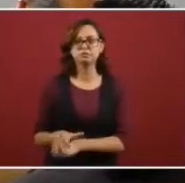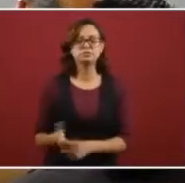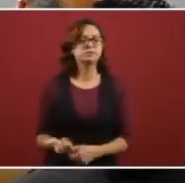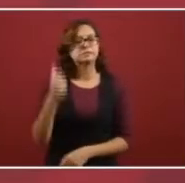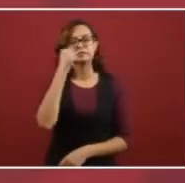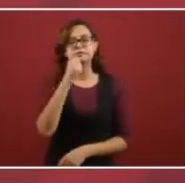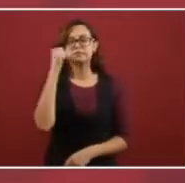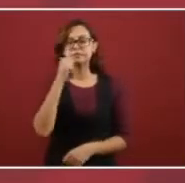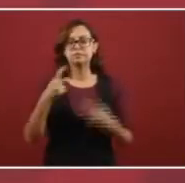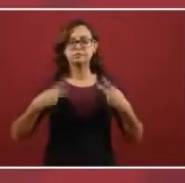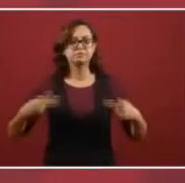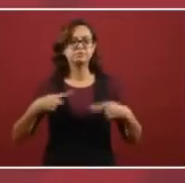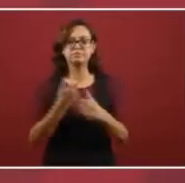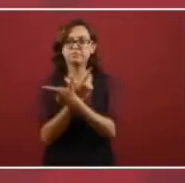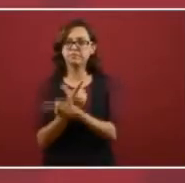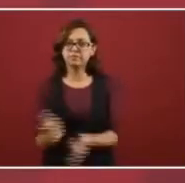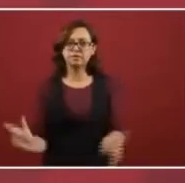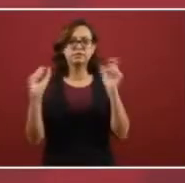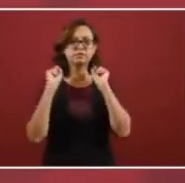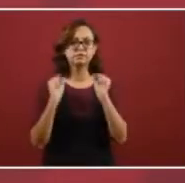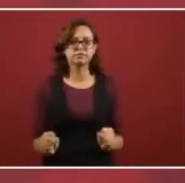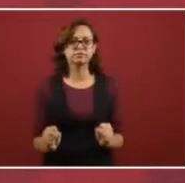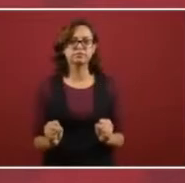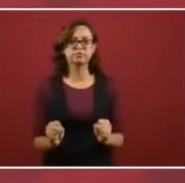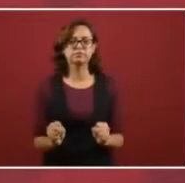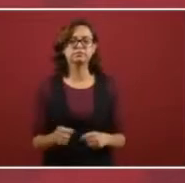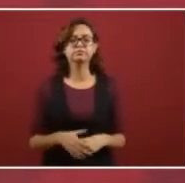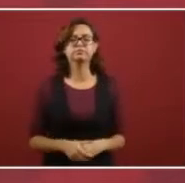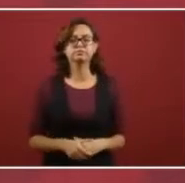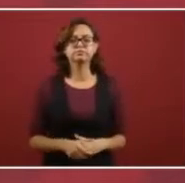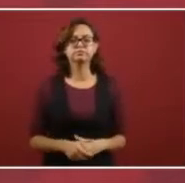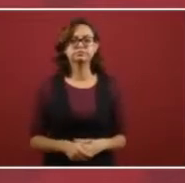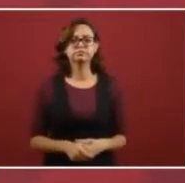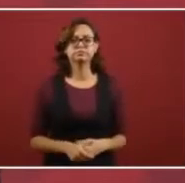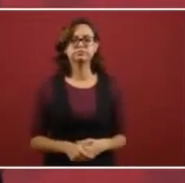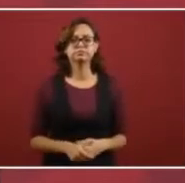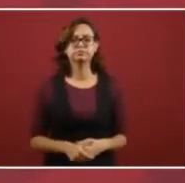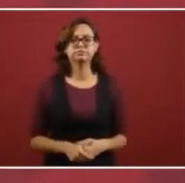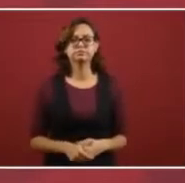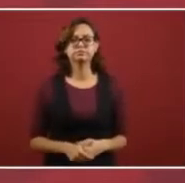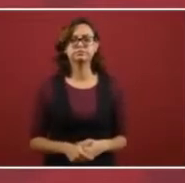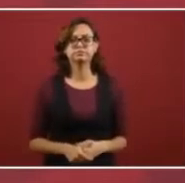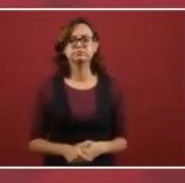an authoritarian regimen that stomps on liberties, repressive.